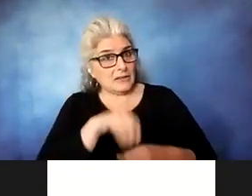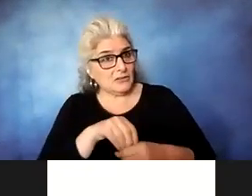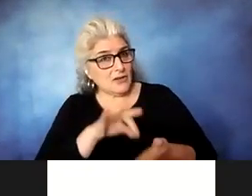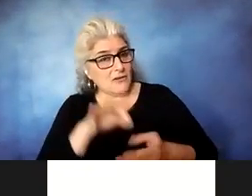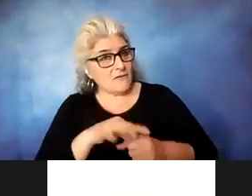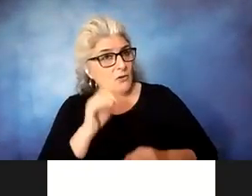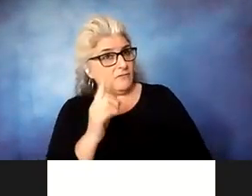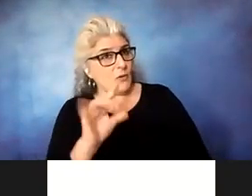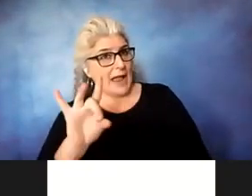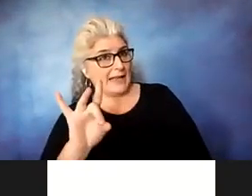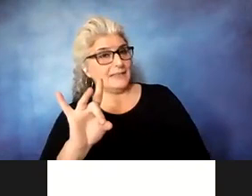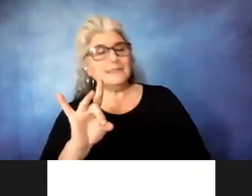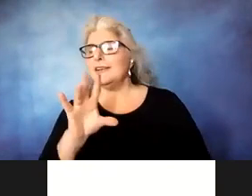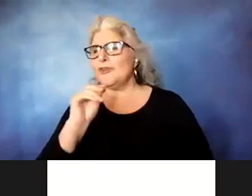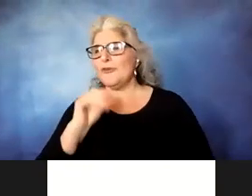5. That's the maximum.